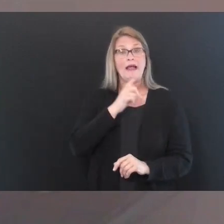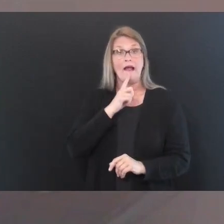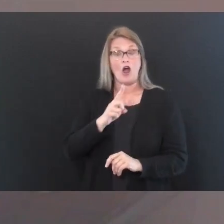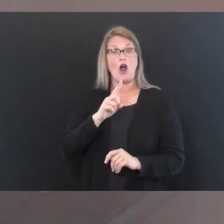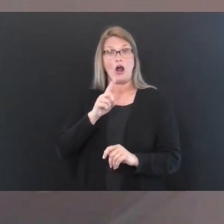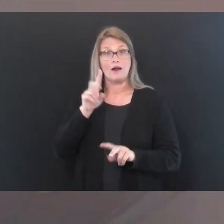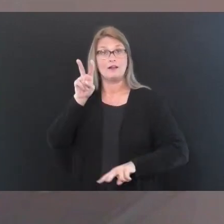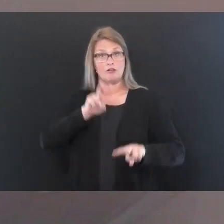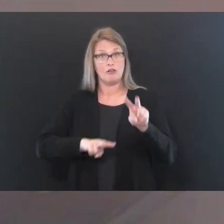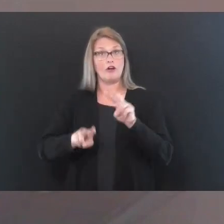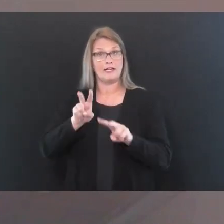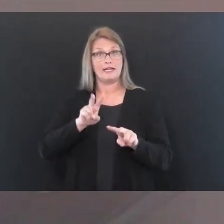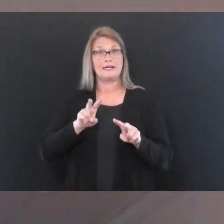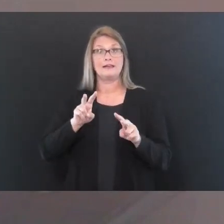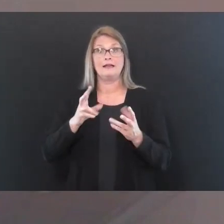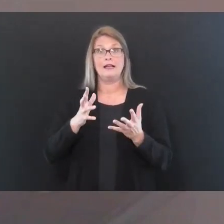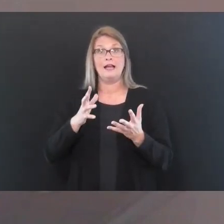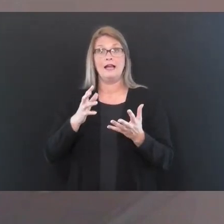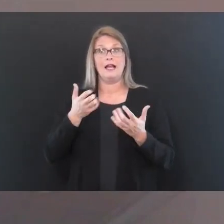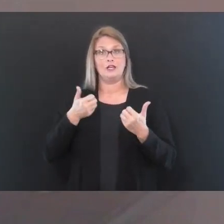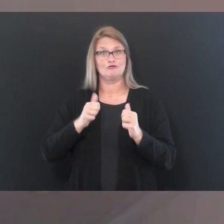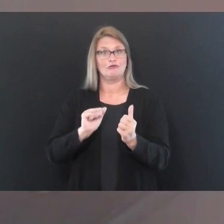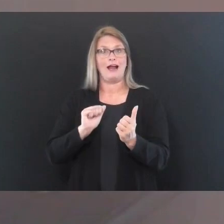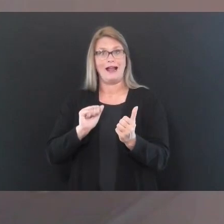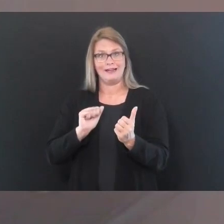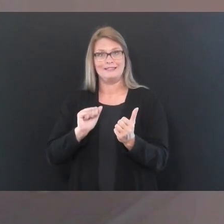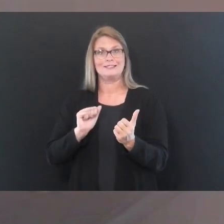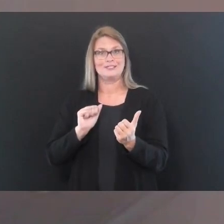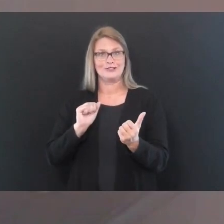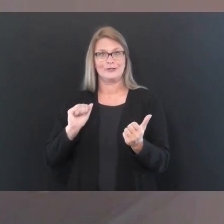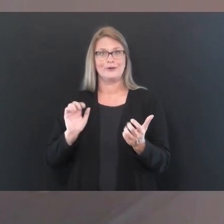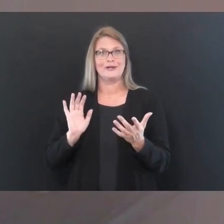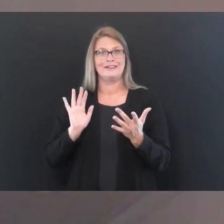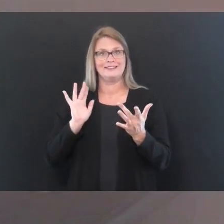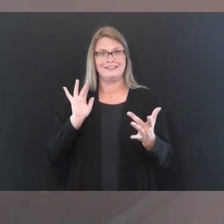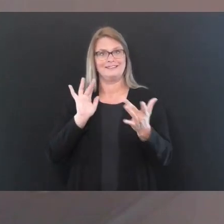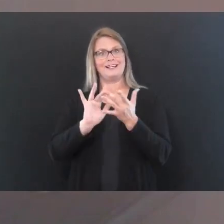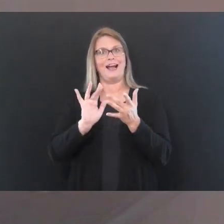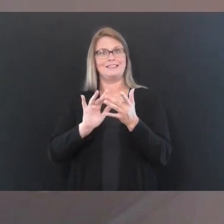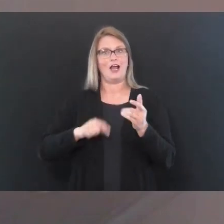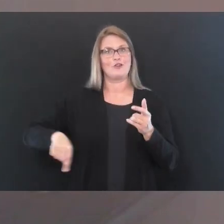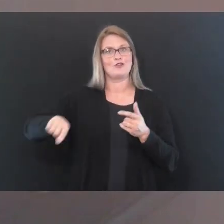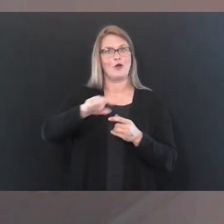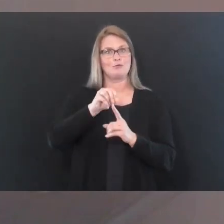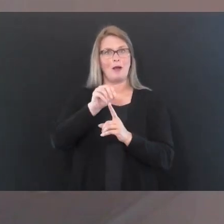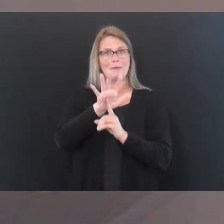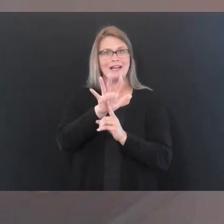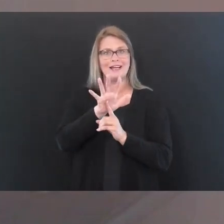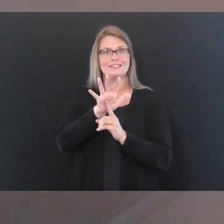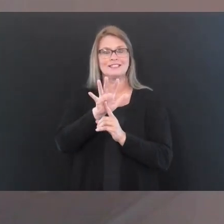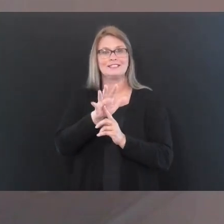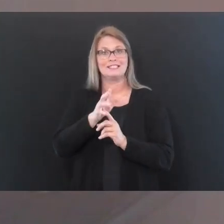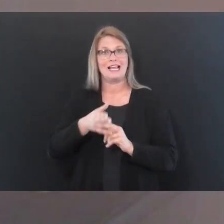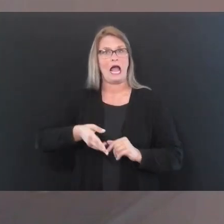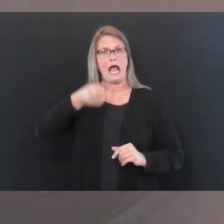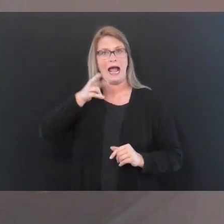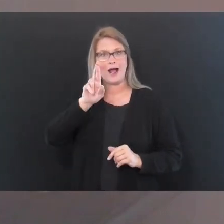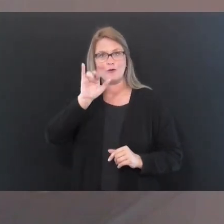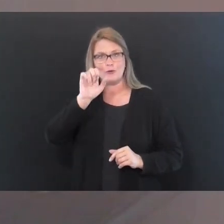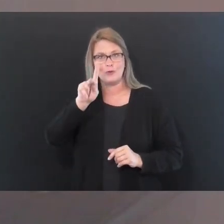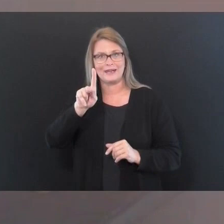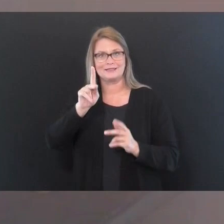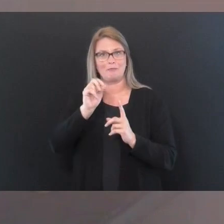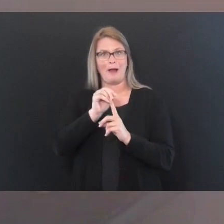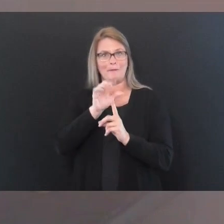at prioritizing the congregate populations, as the governor said, along with the highly vulnerable populations, and